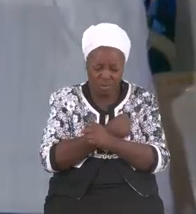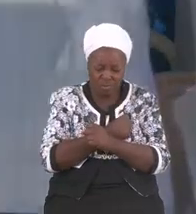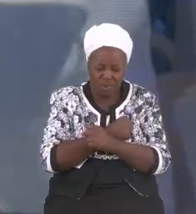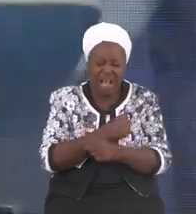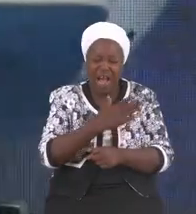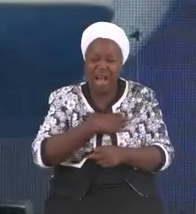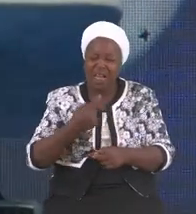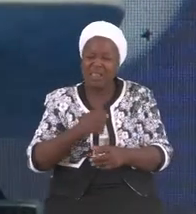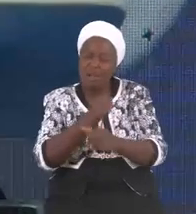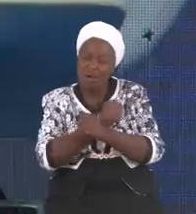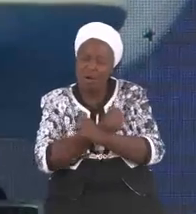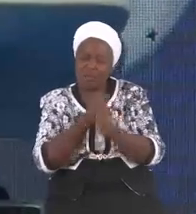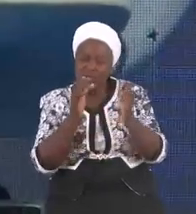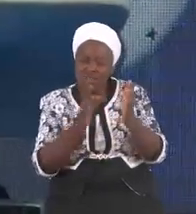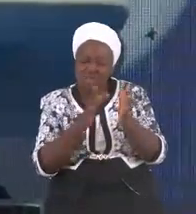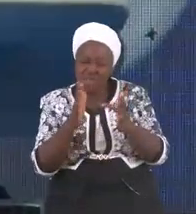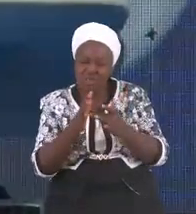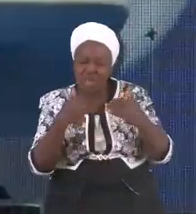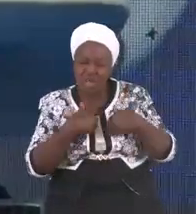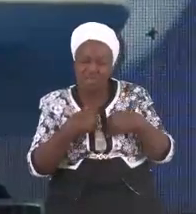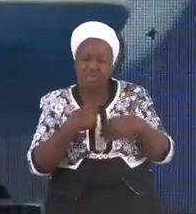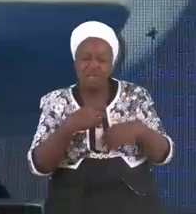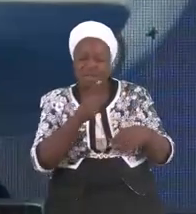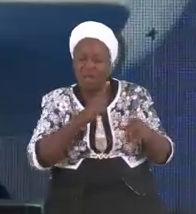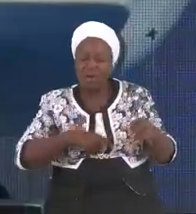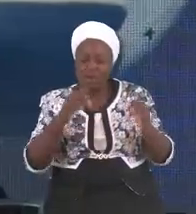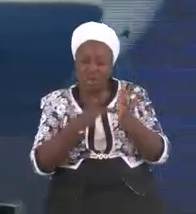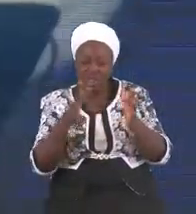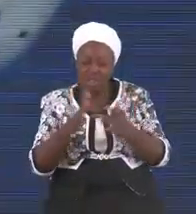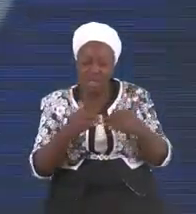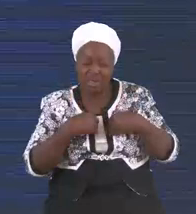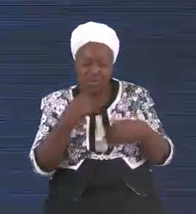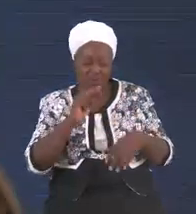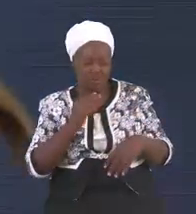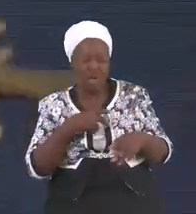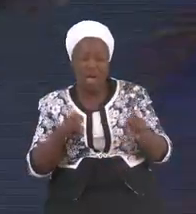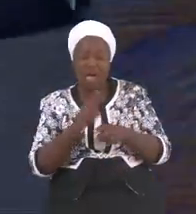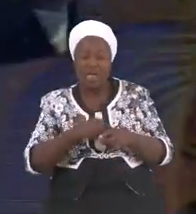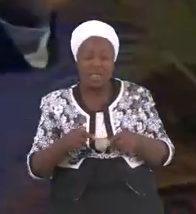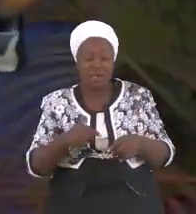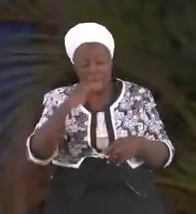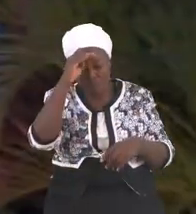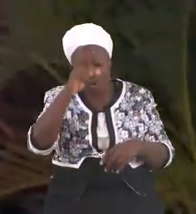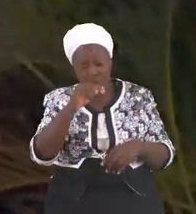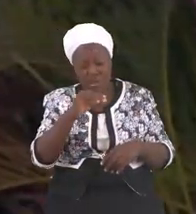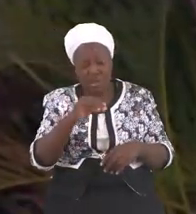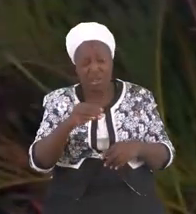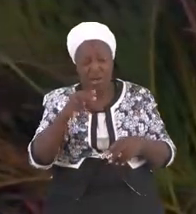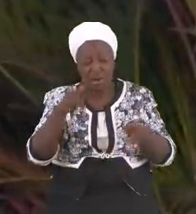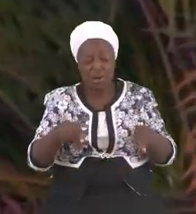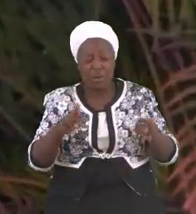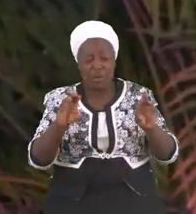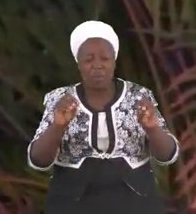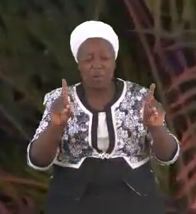Lord Jesus has told us at the prodigal son returned with all the problems, the